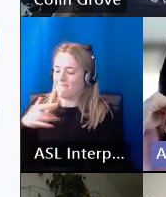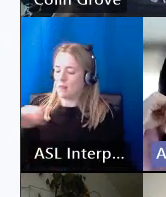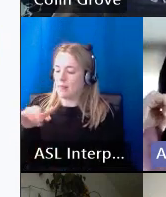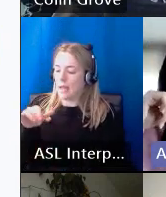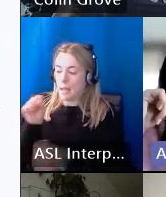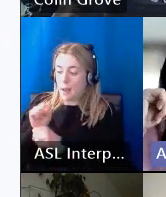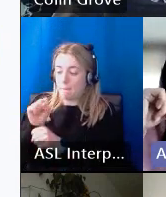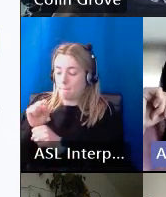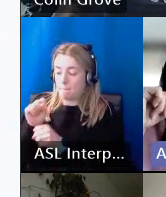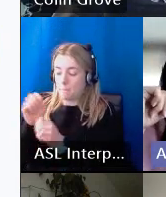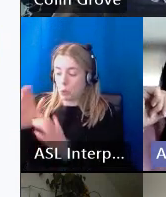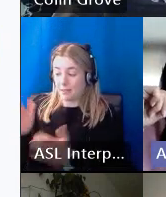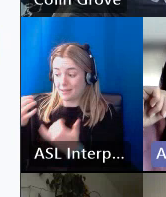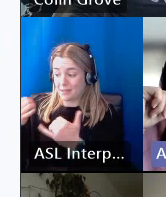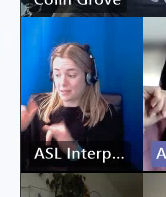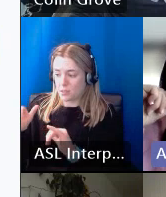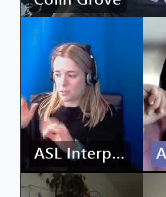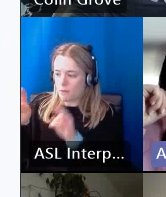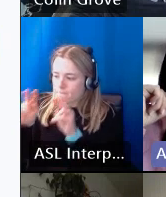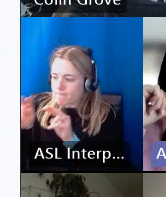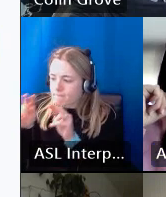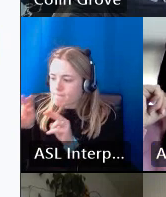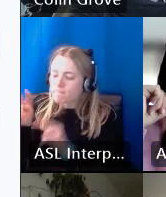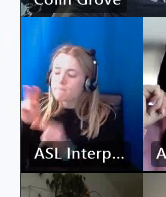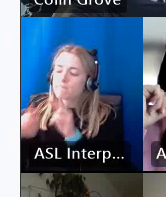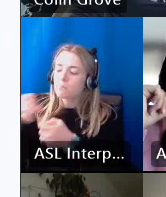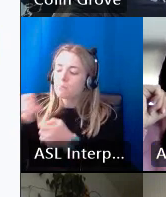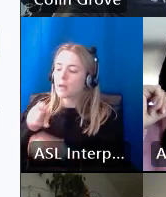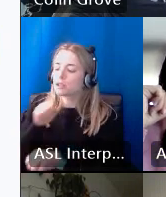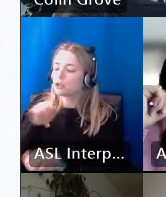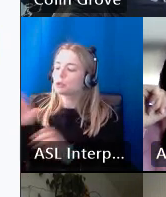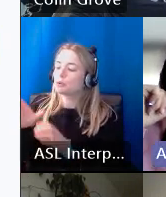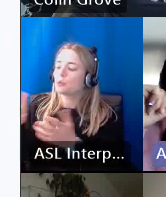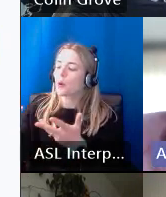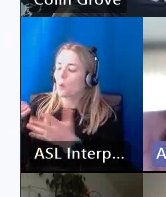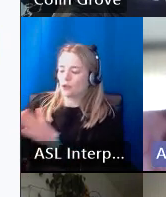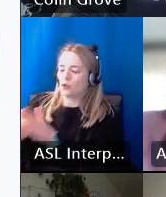and monitored and make sure they're doing what's required. Correct.